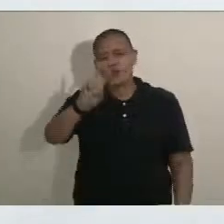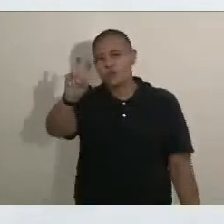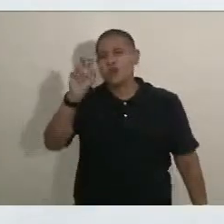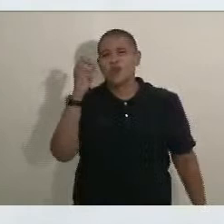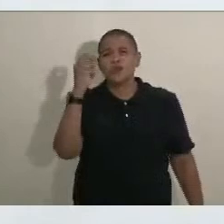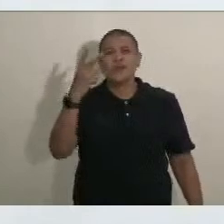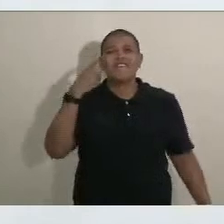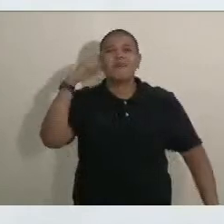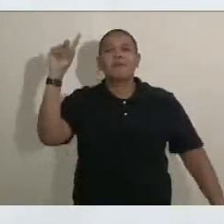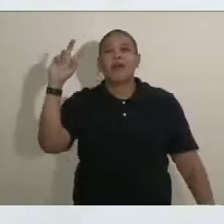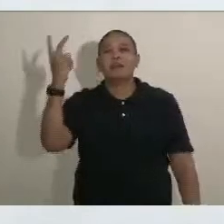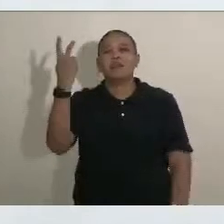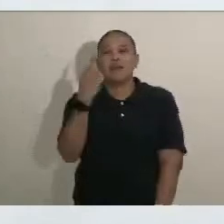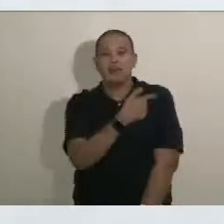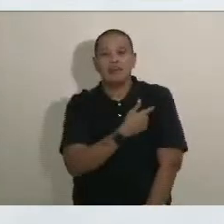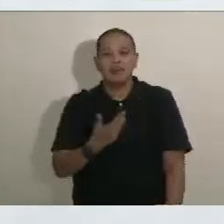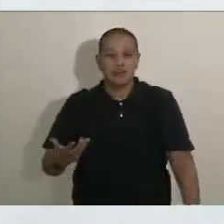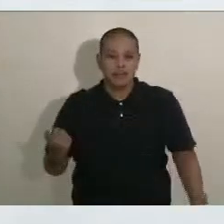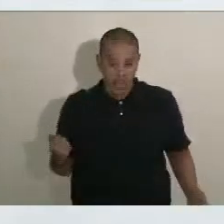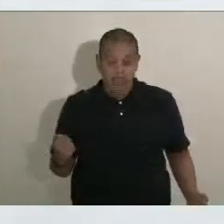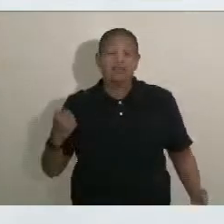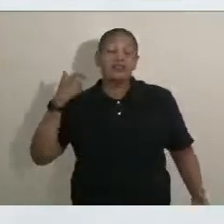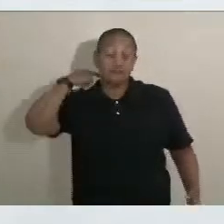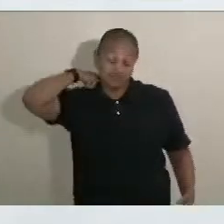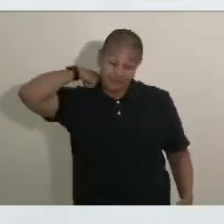589,212 were second doses, and